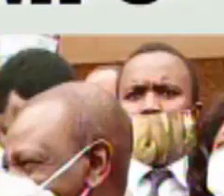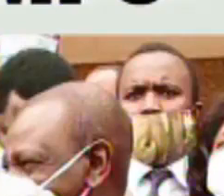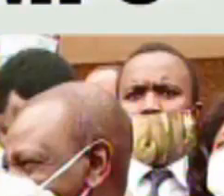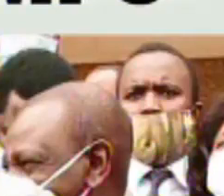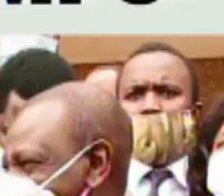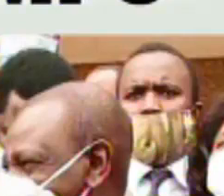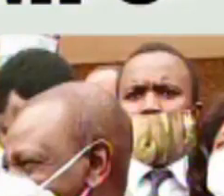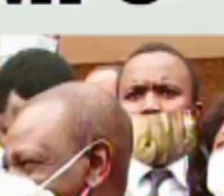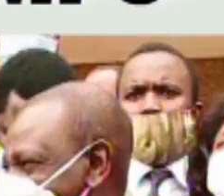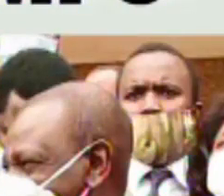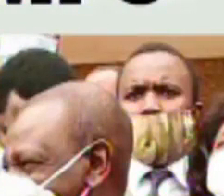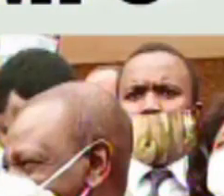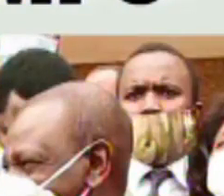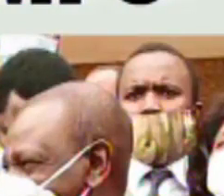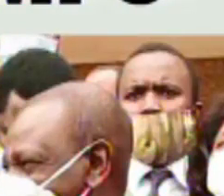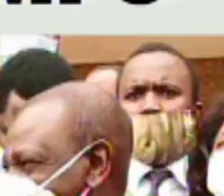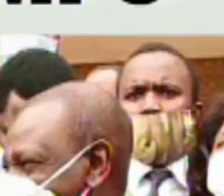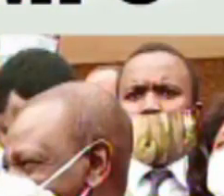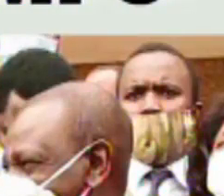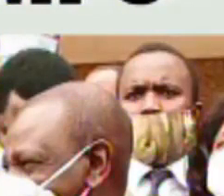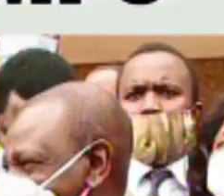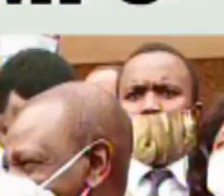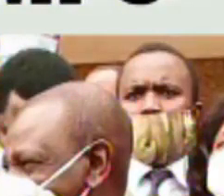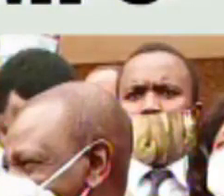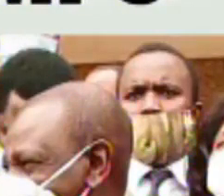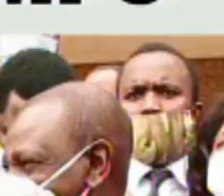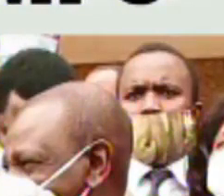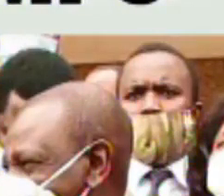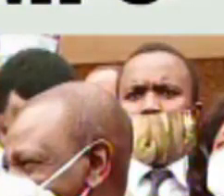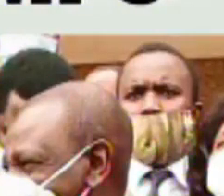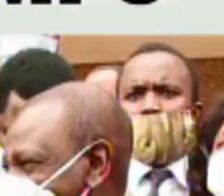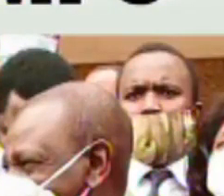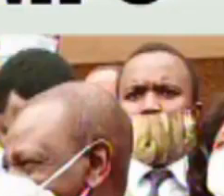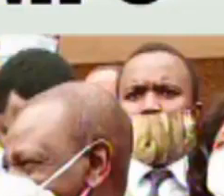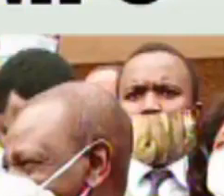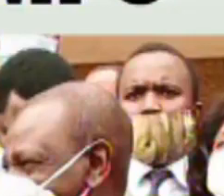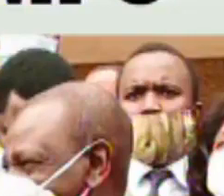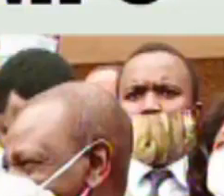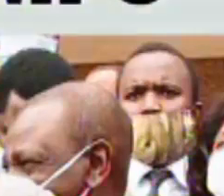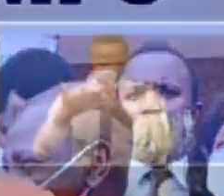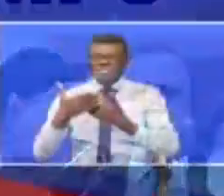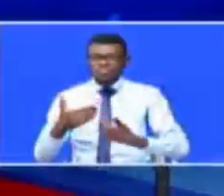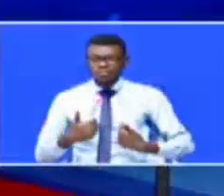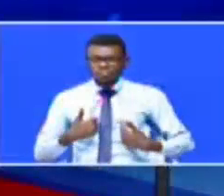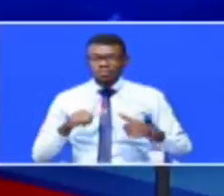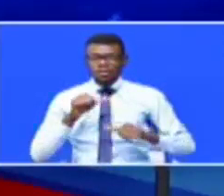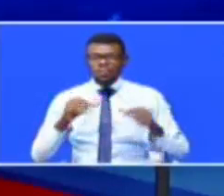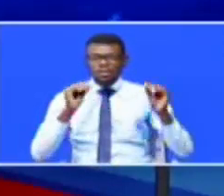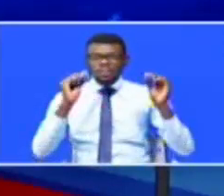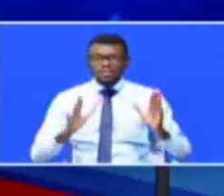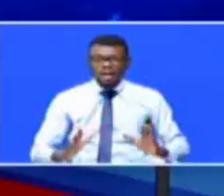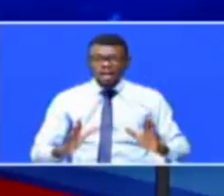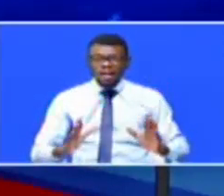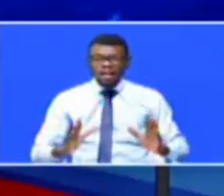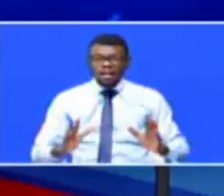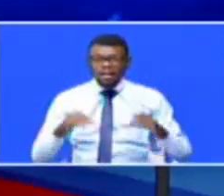attended by party leader President Uhuru Kenyatta. And of course, we have more stories on teachers. It is mass COVID